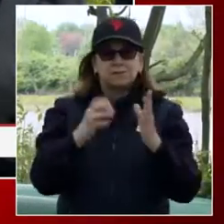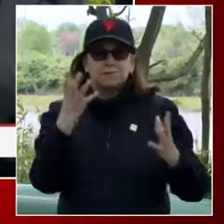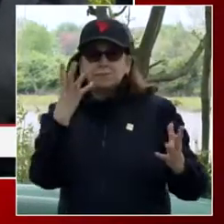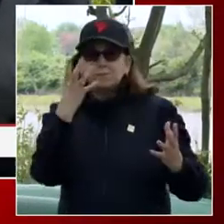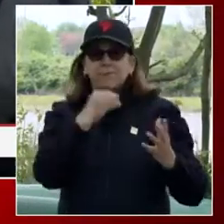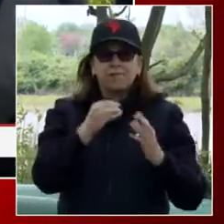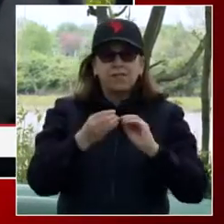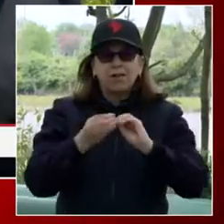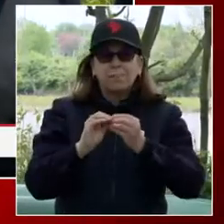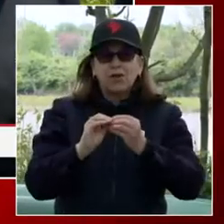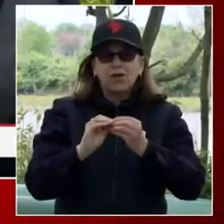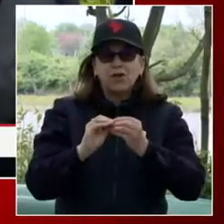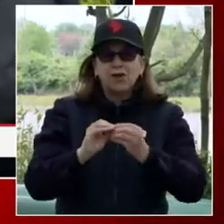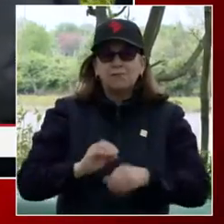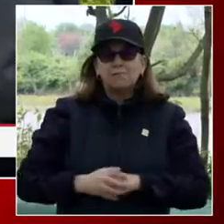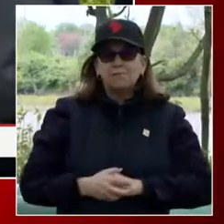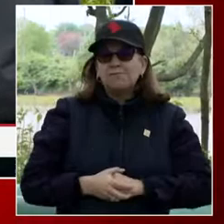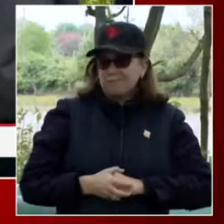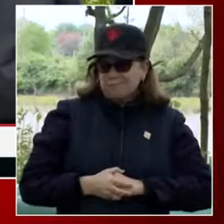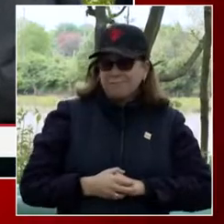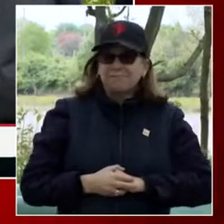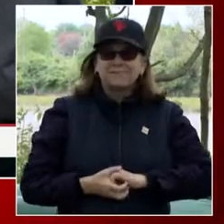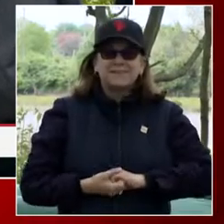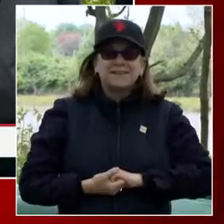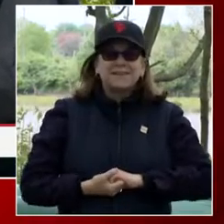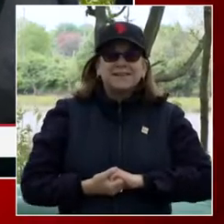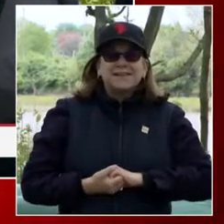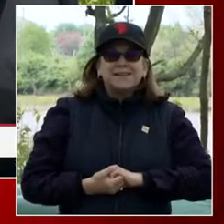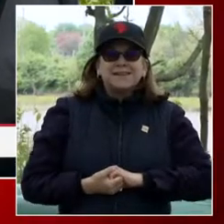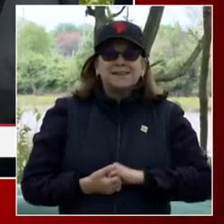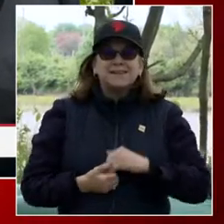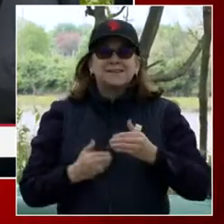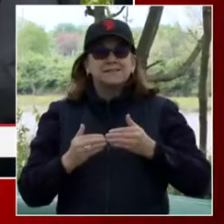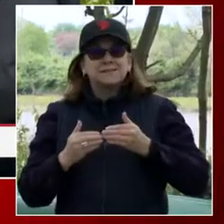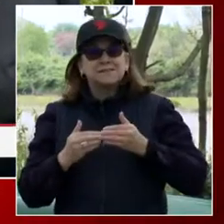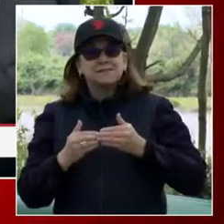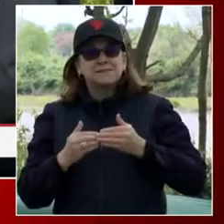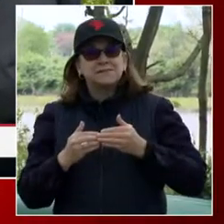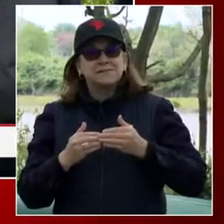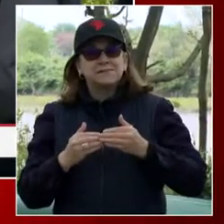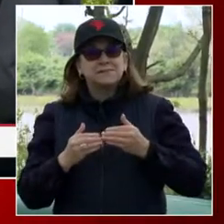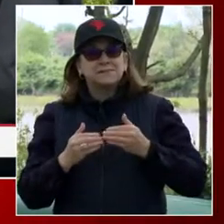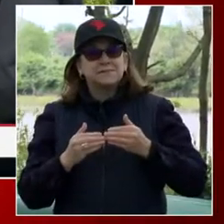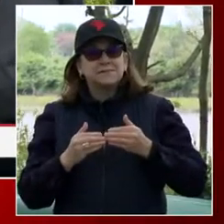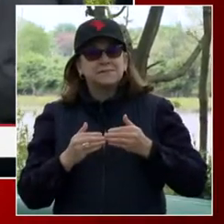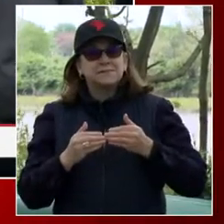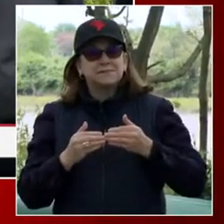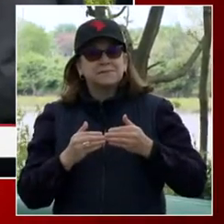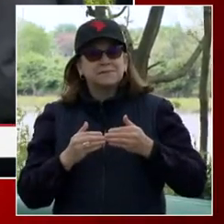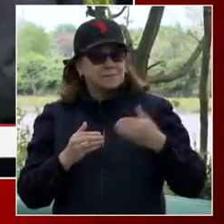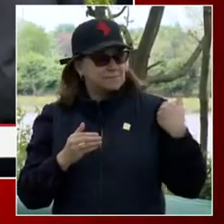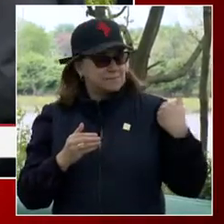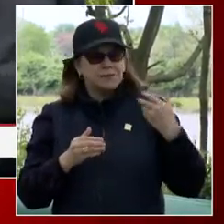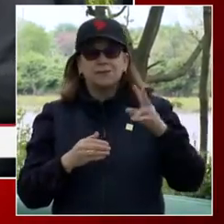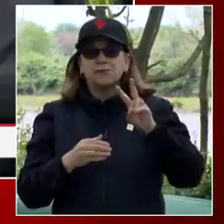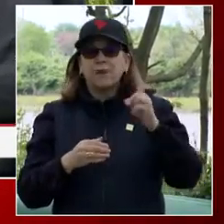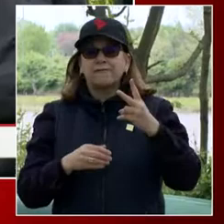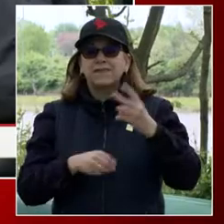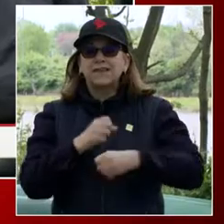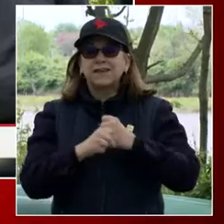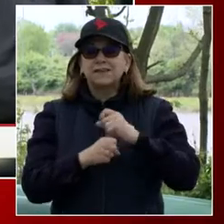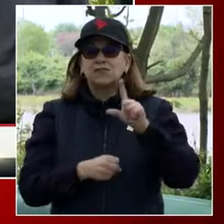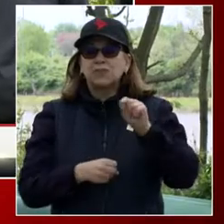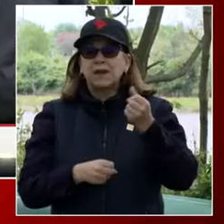these islands. In 2.5 years since we celebrated the year of the Anacostia and